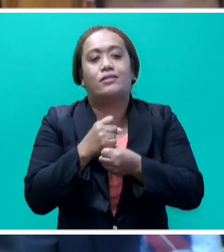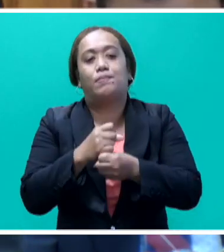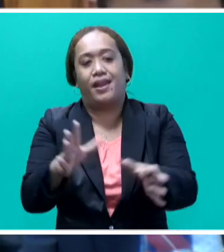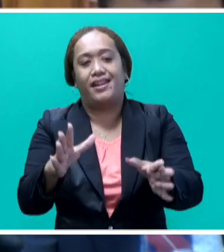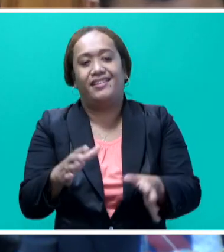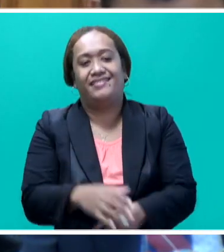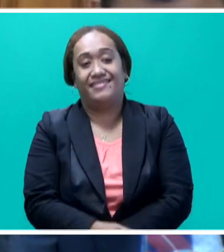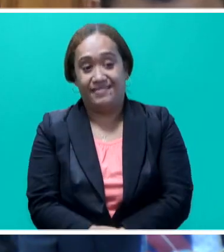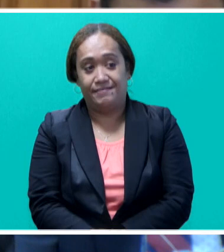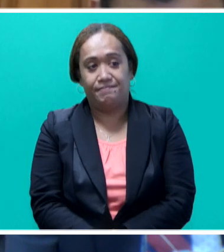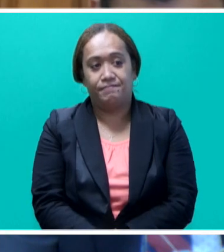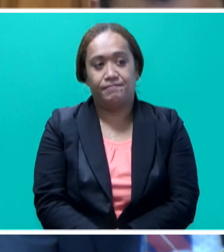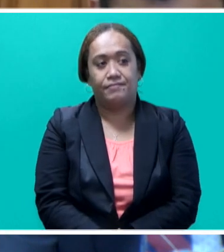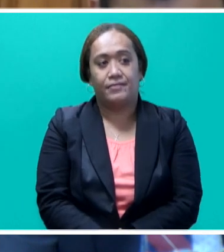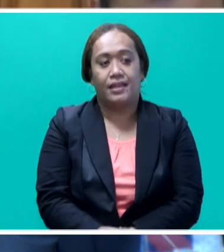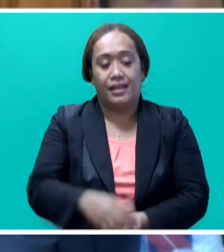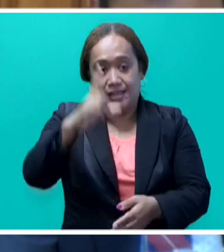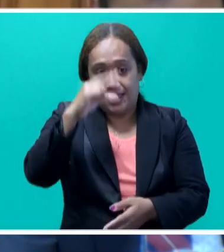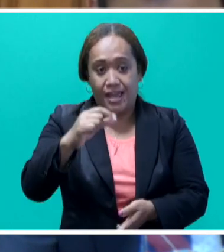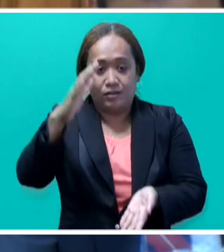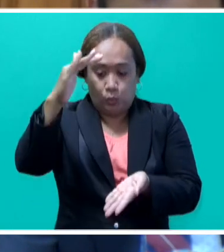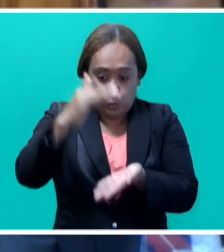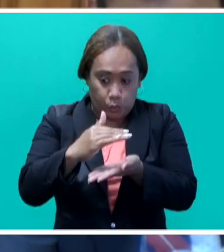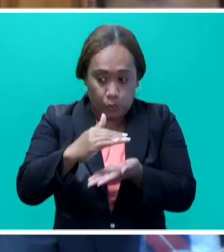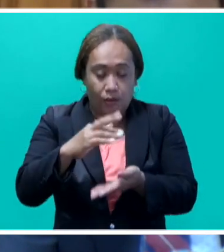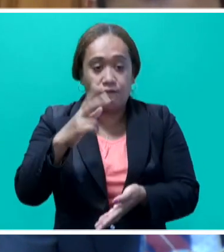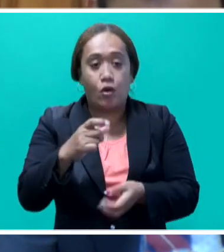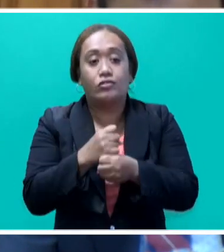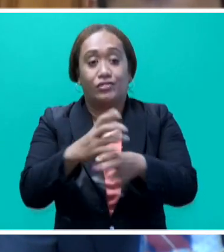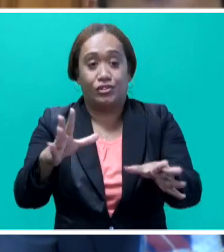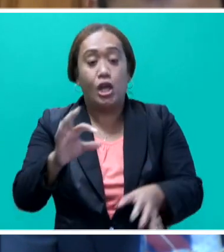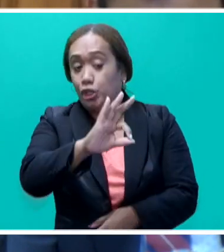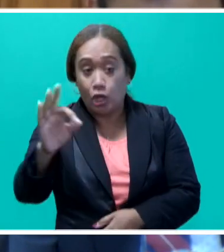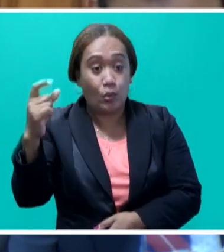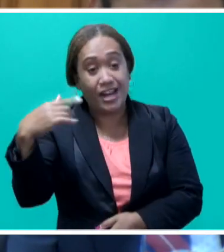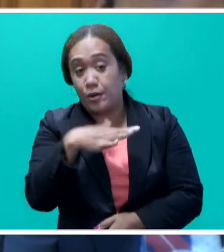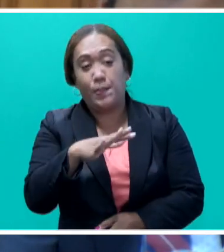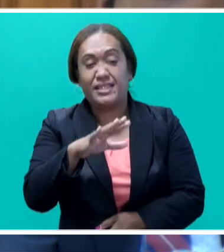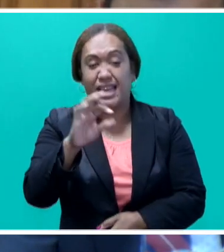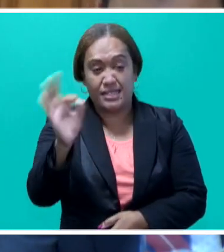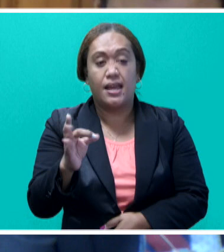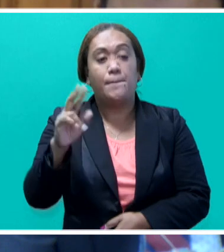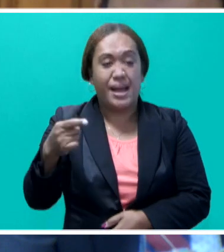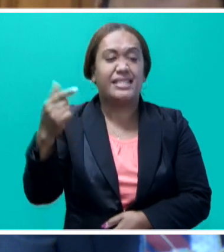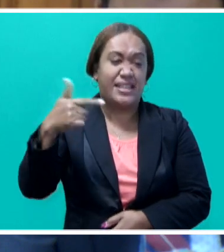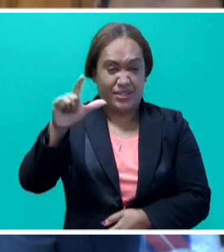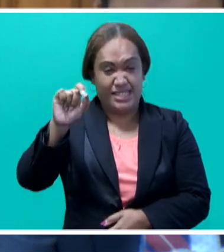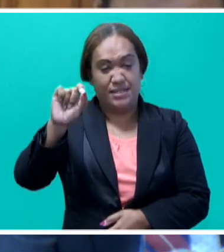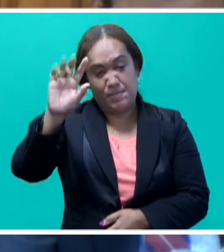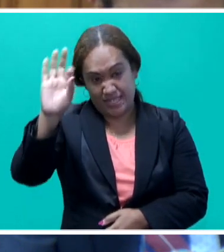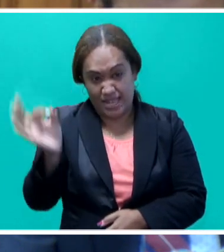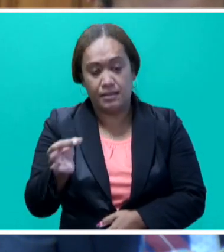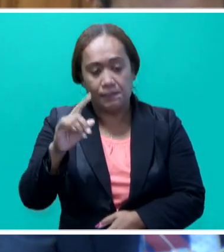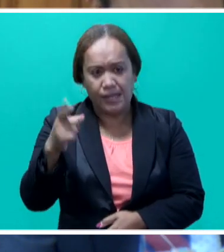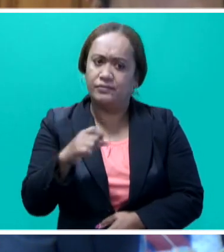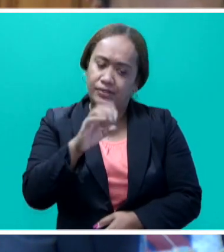vaccinated, because you do reduce transmission. It's not 100%, but it's significant. Honourable Speaker, the other thing is, this morning I just